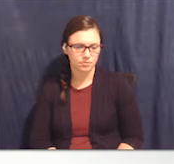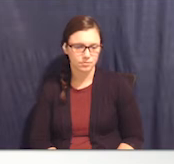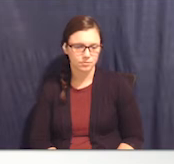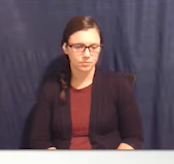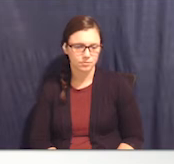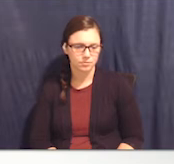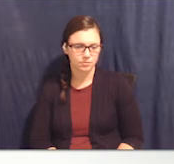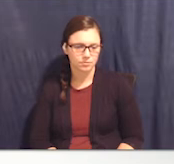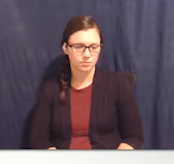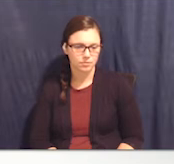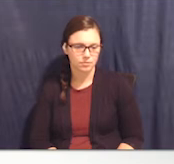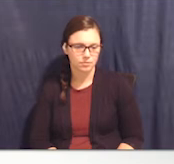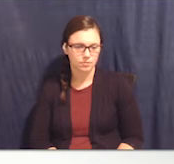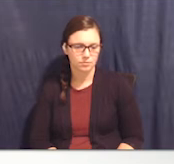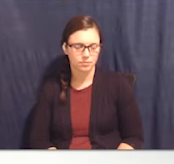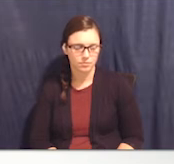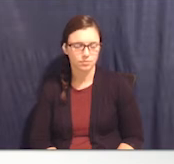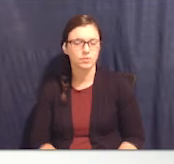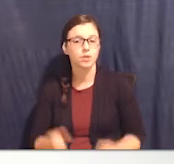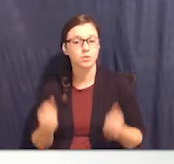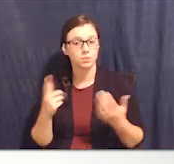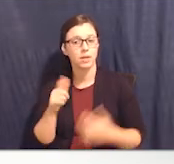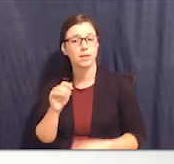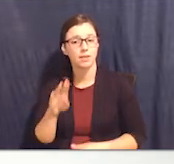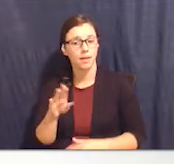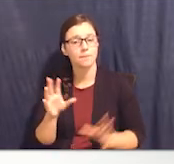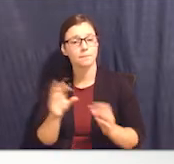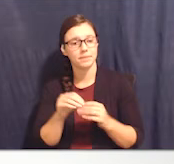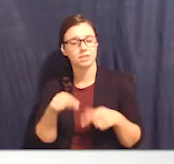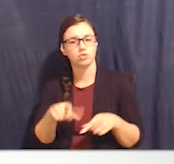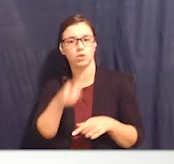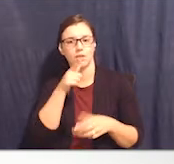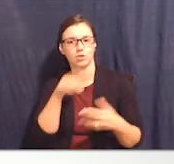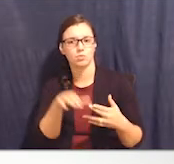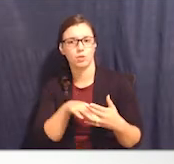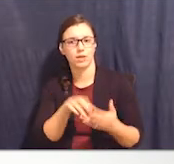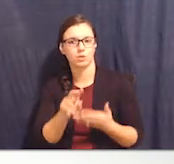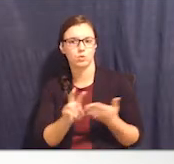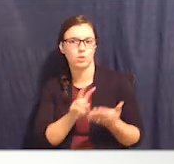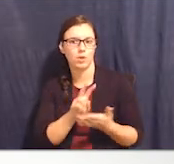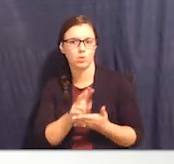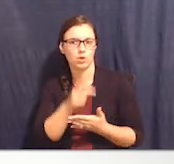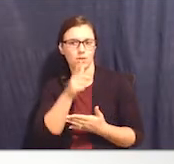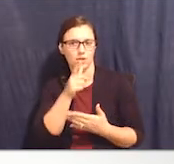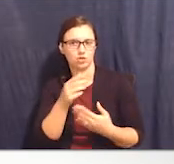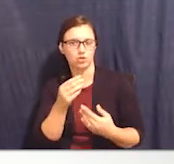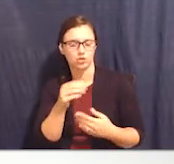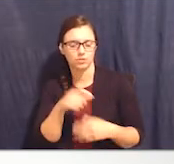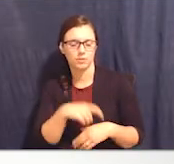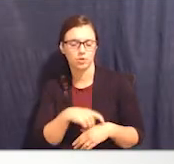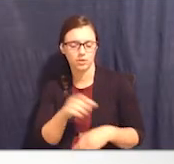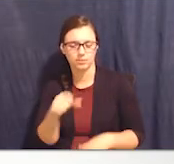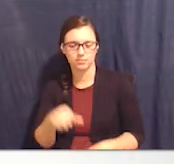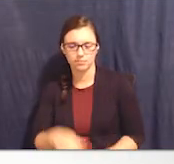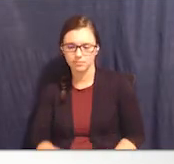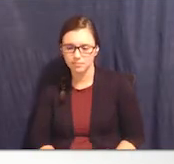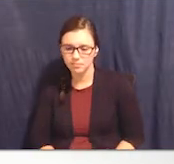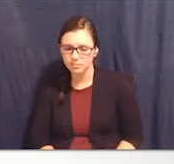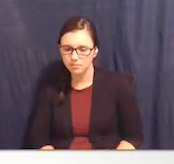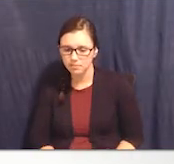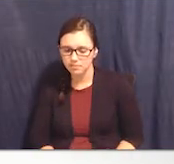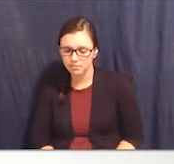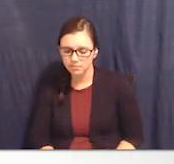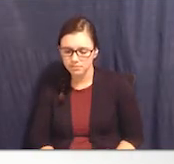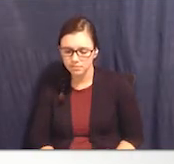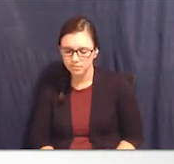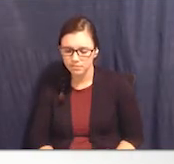something that's offered, and so making sure that it's just speaking up. In some cases, if your school district does that, and then that money can be